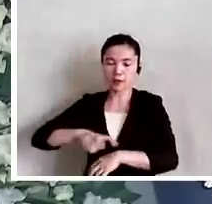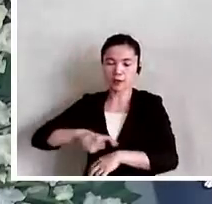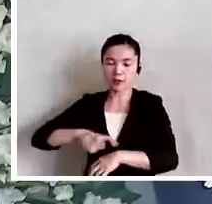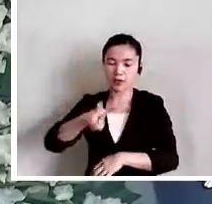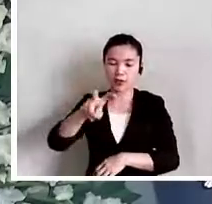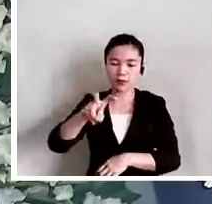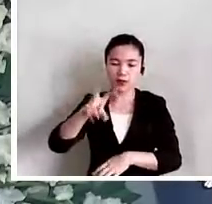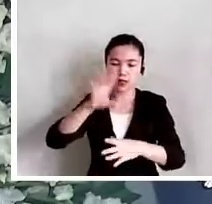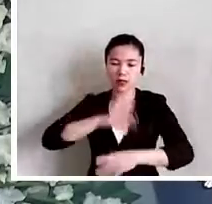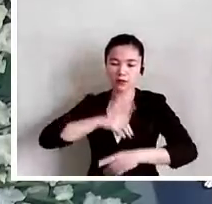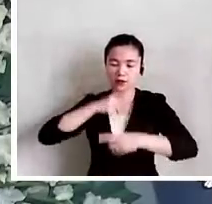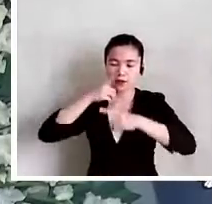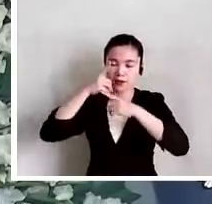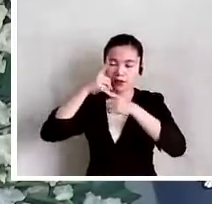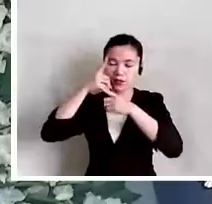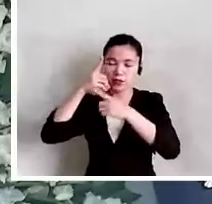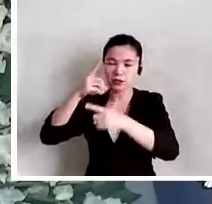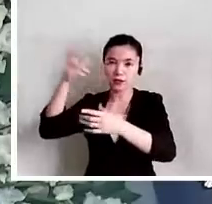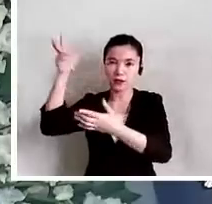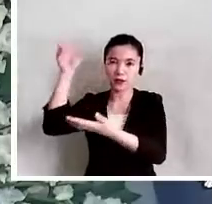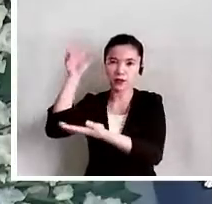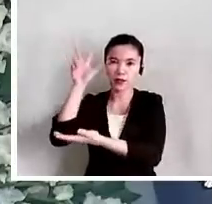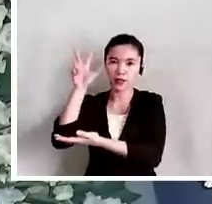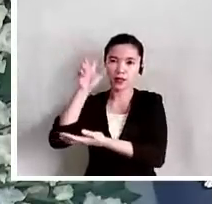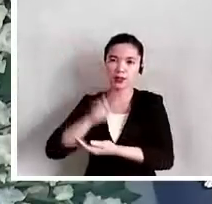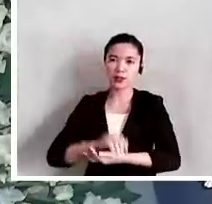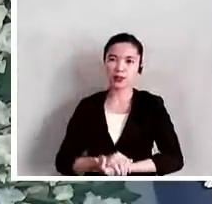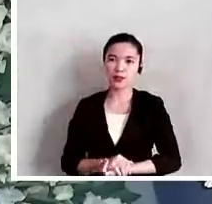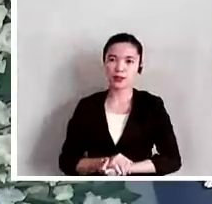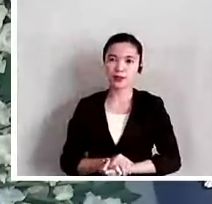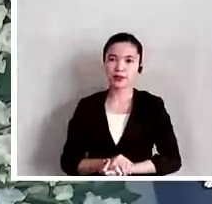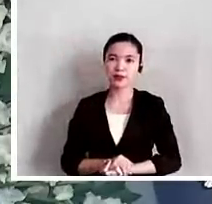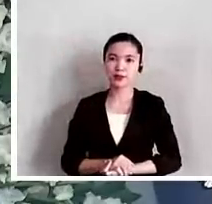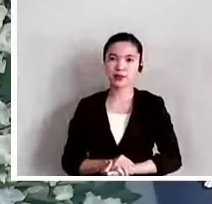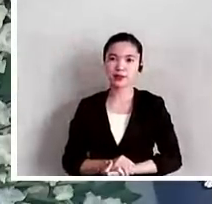devotees of Señor Santo Niño.